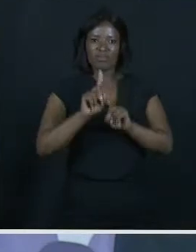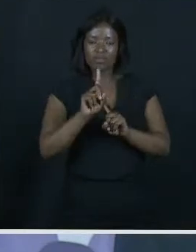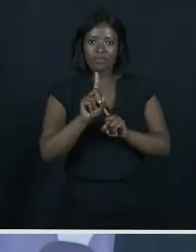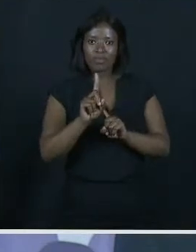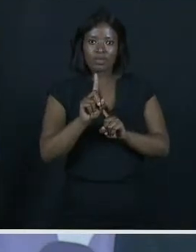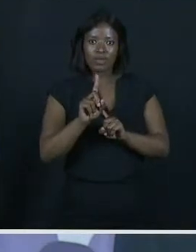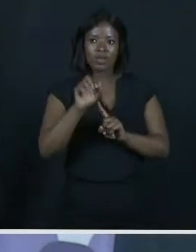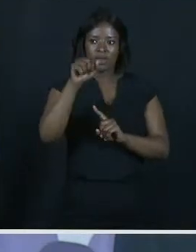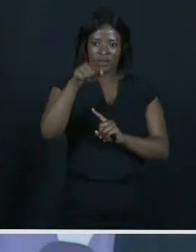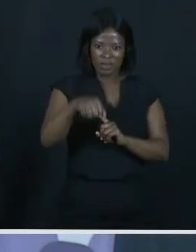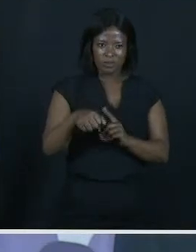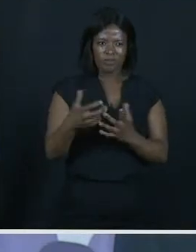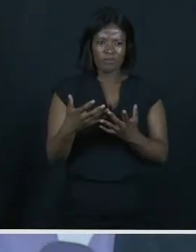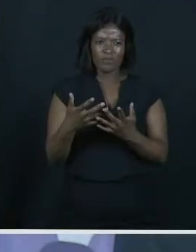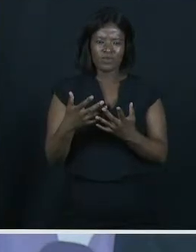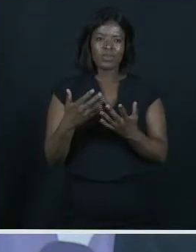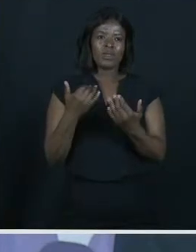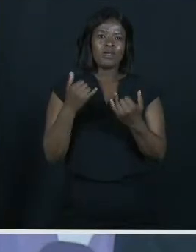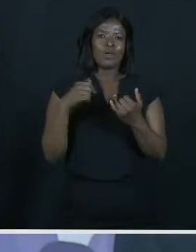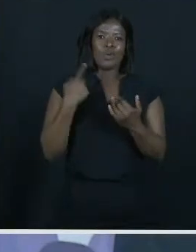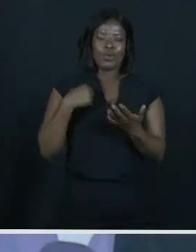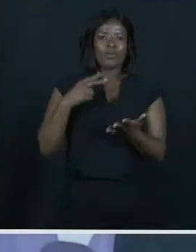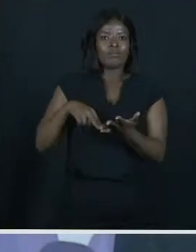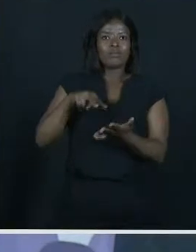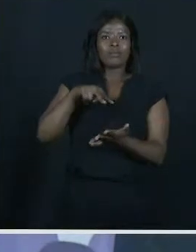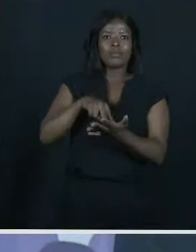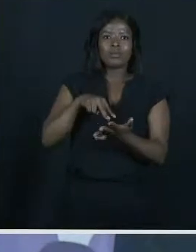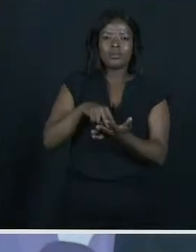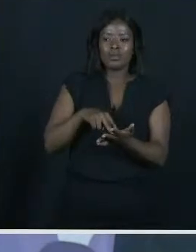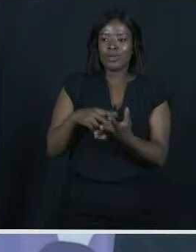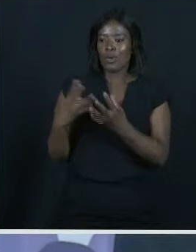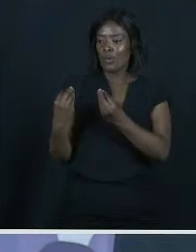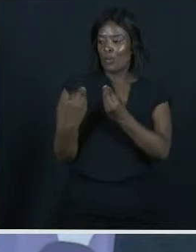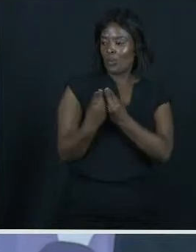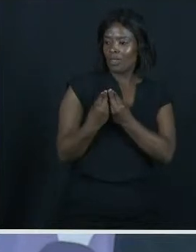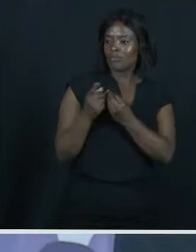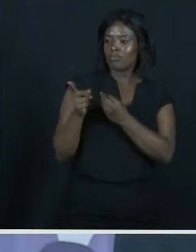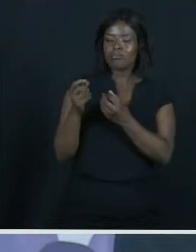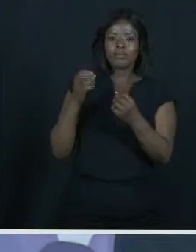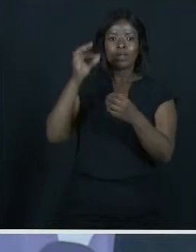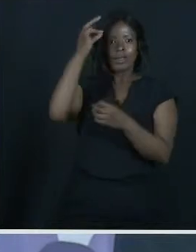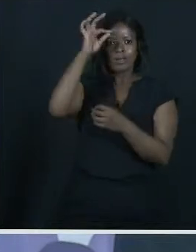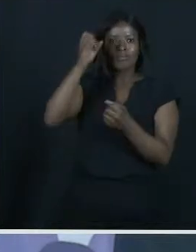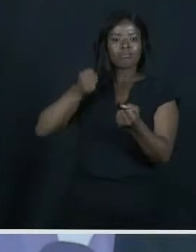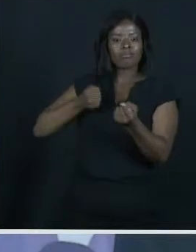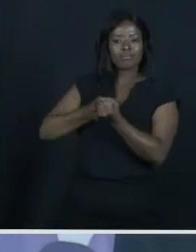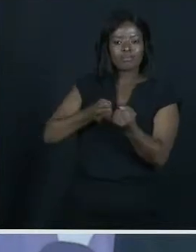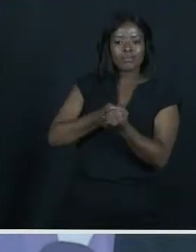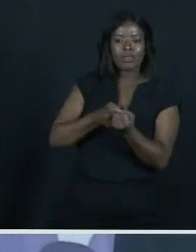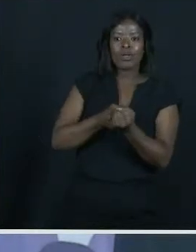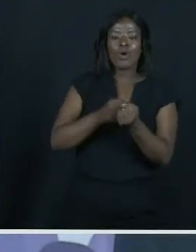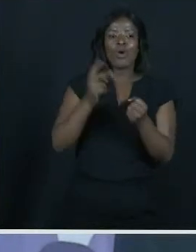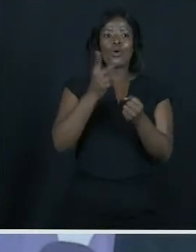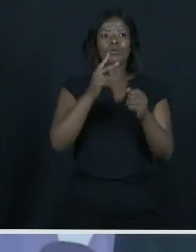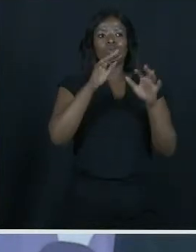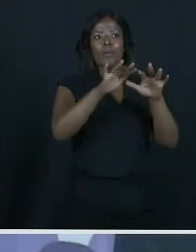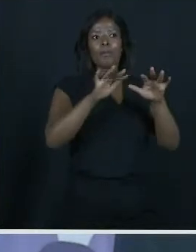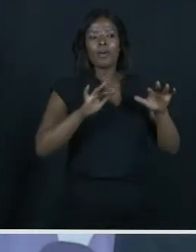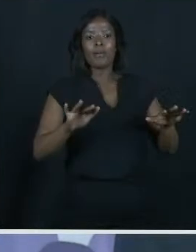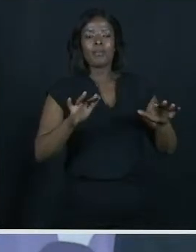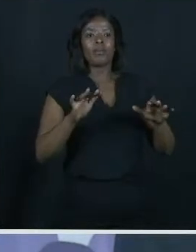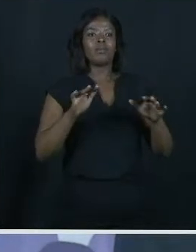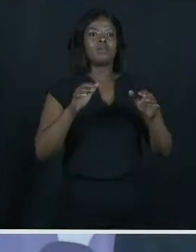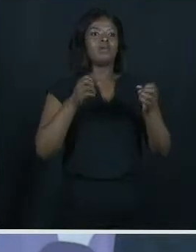be accelerated. We stand alongside the government and civil society in South Africa in